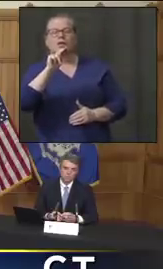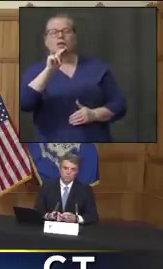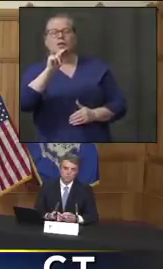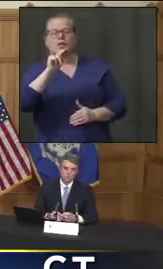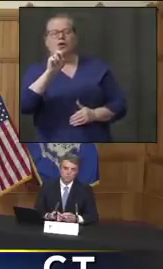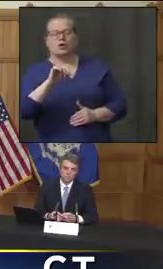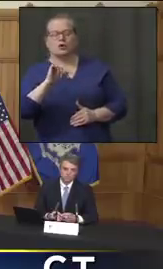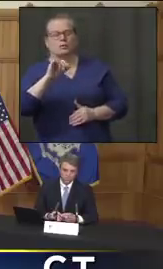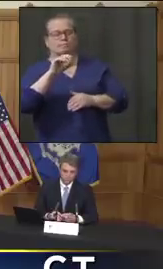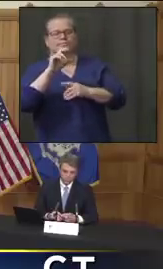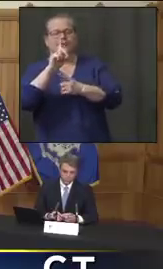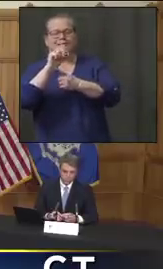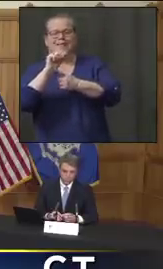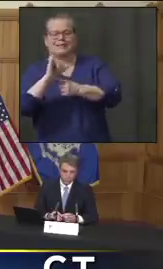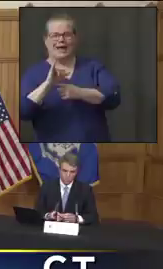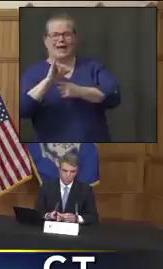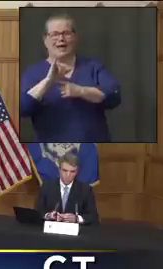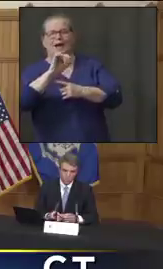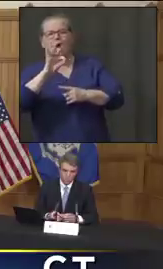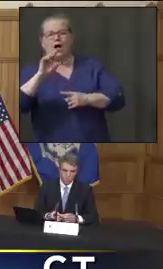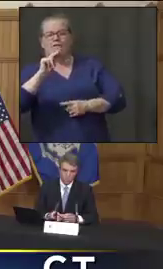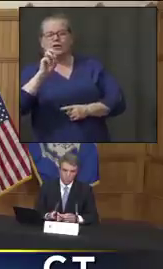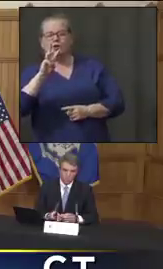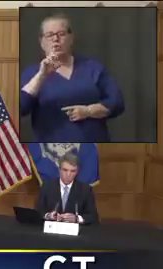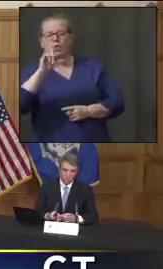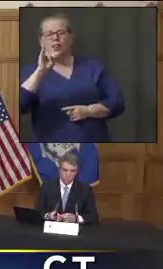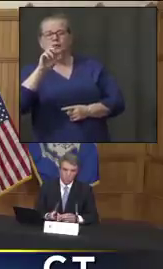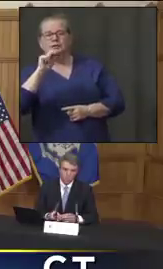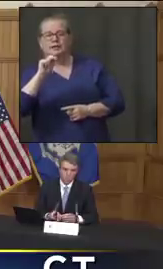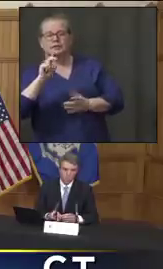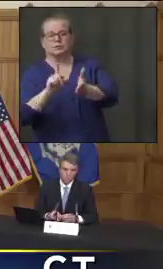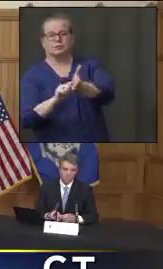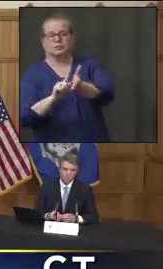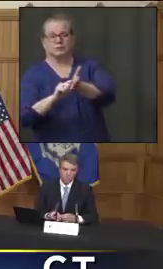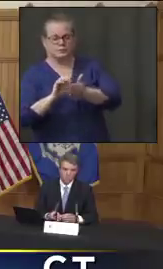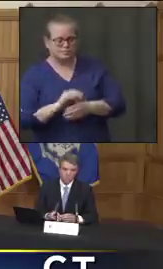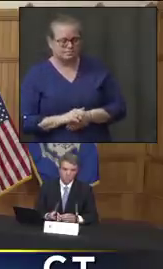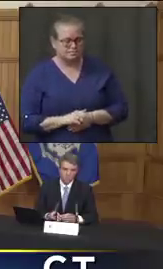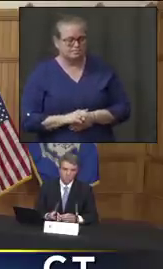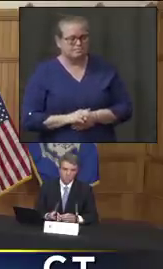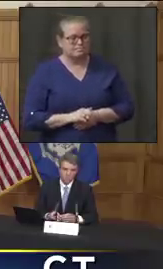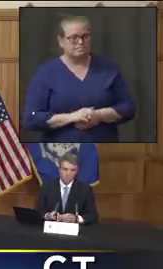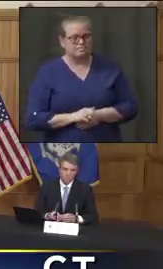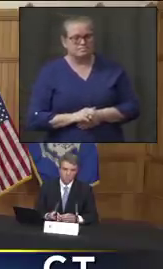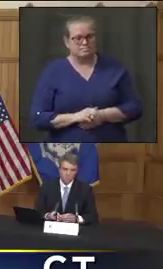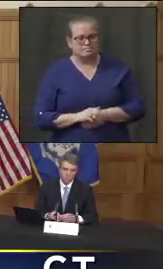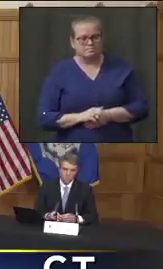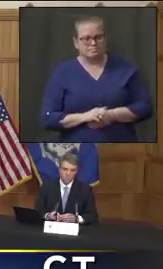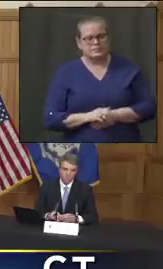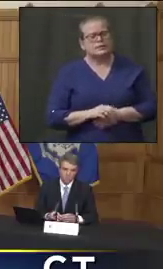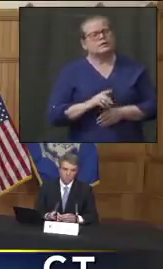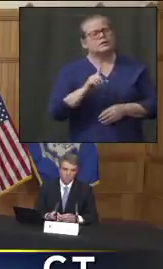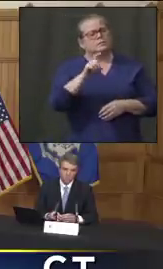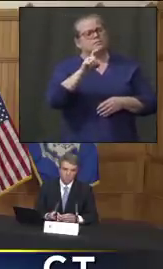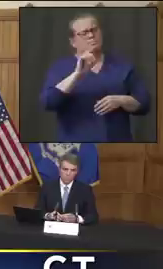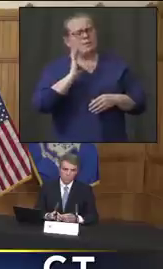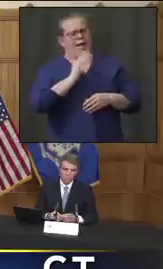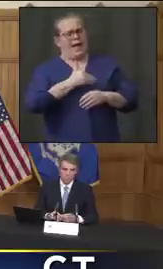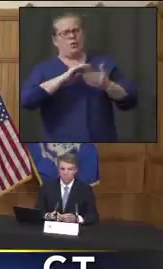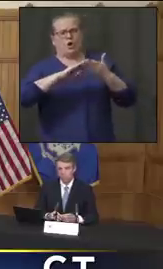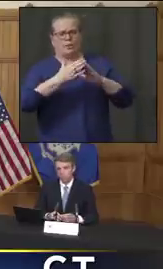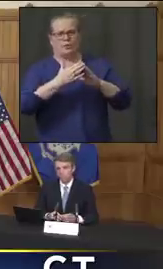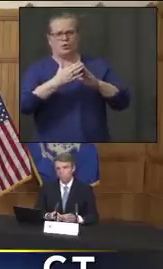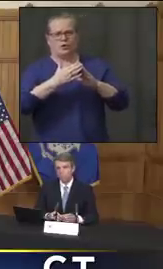Hi, good afternoon. It's Karen Florin from The Day. The president and CEO of our community hospital here